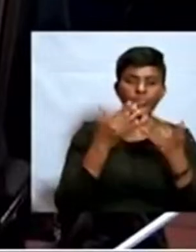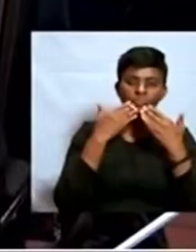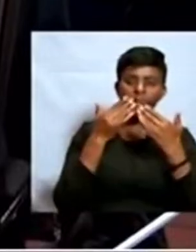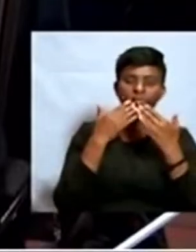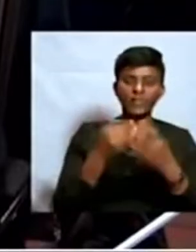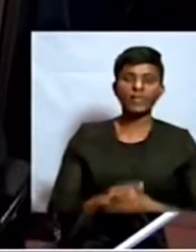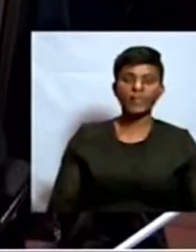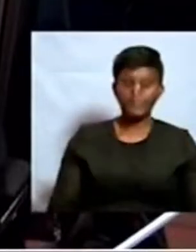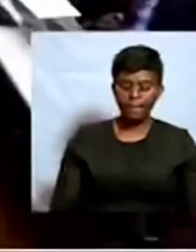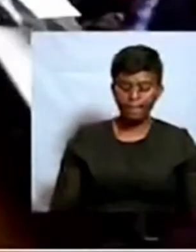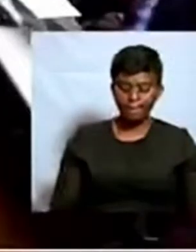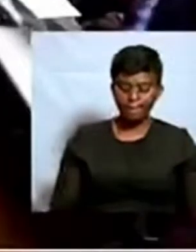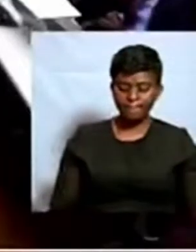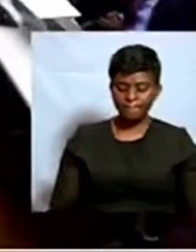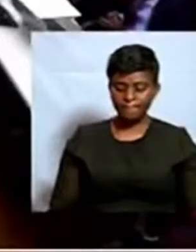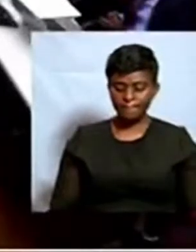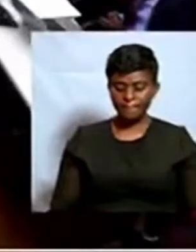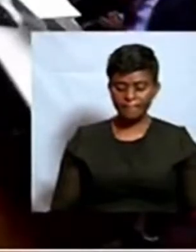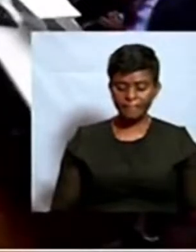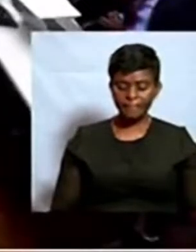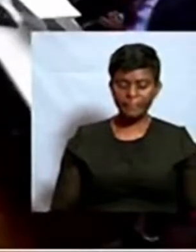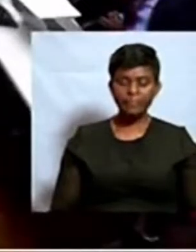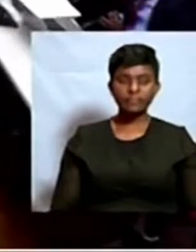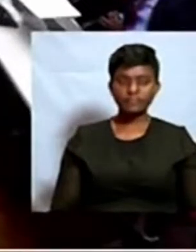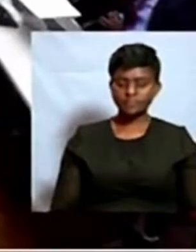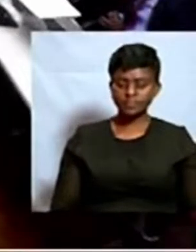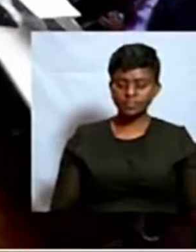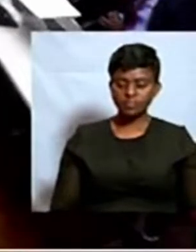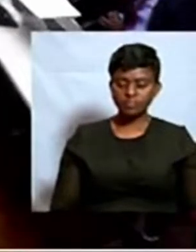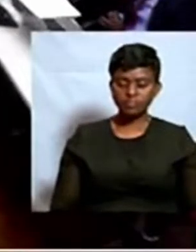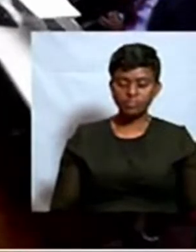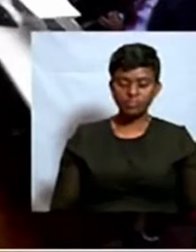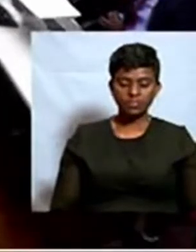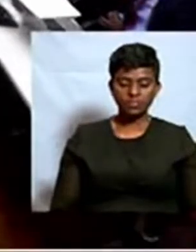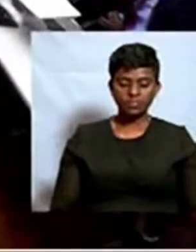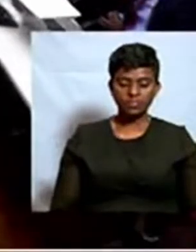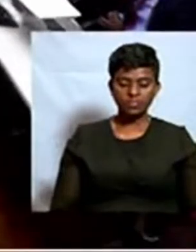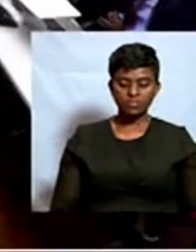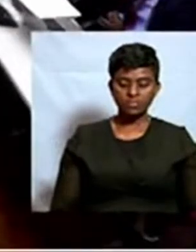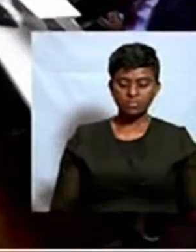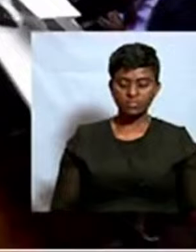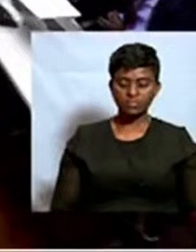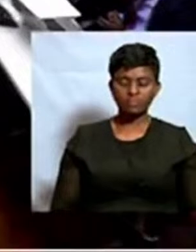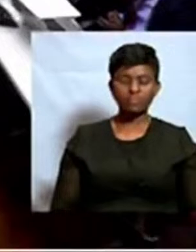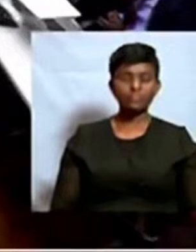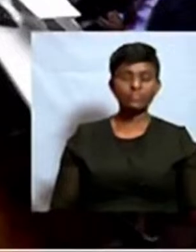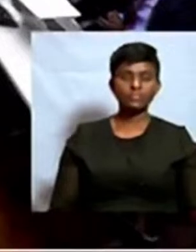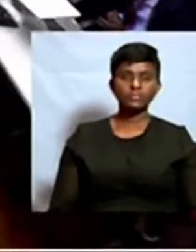you. Thank you, Dr. Kalila. Honorable Samakai.